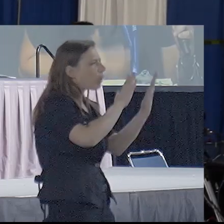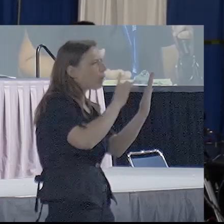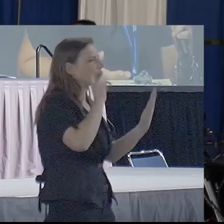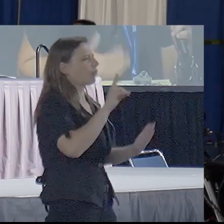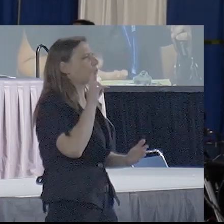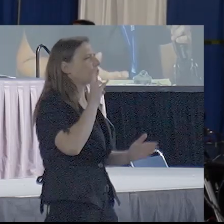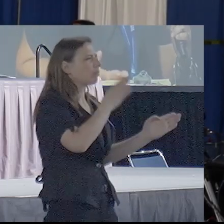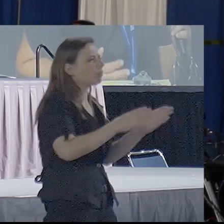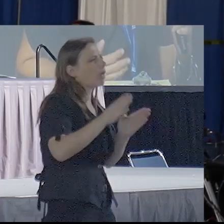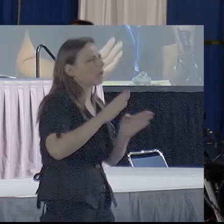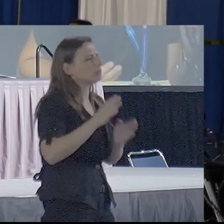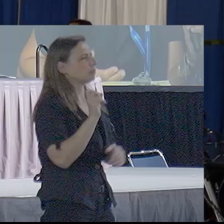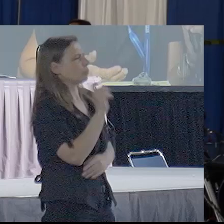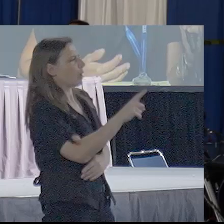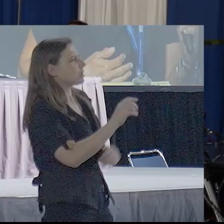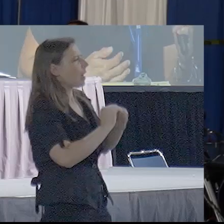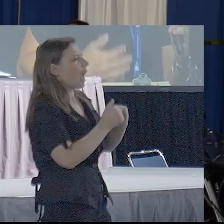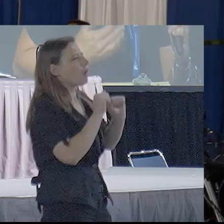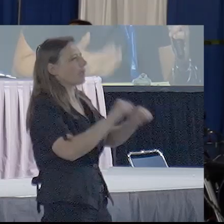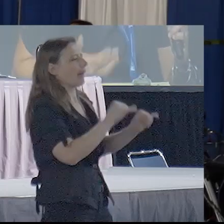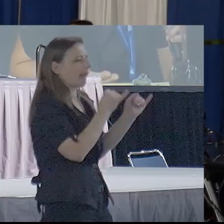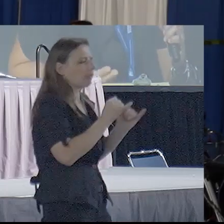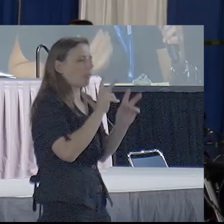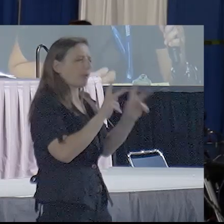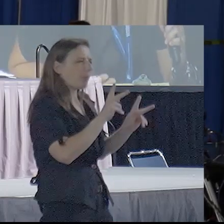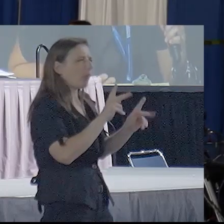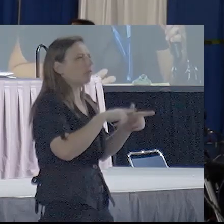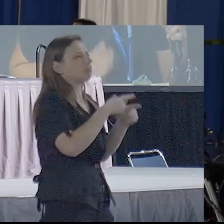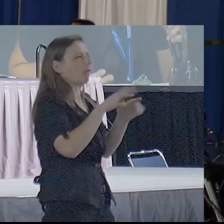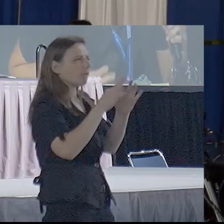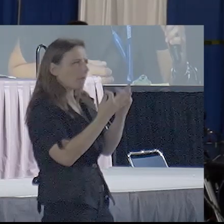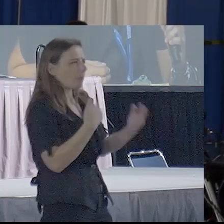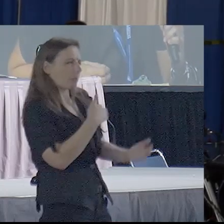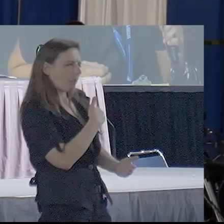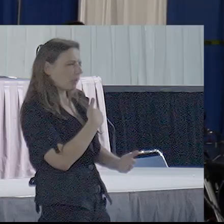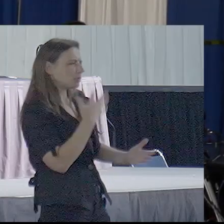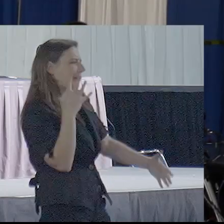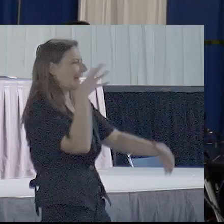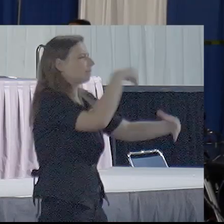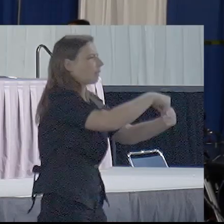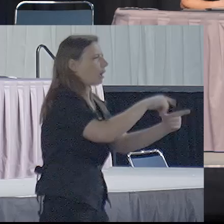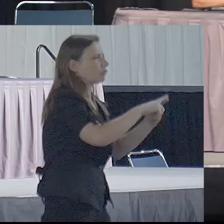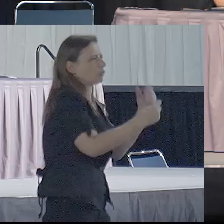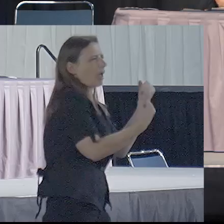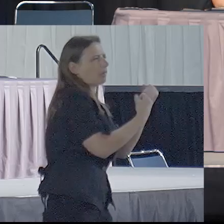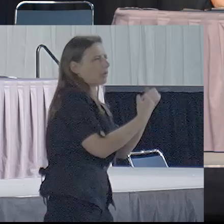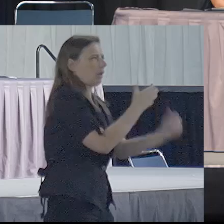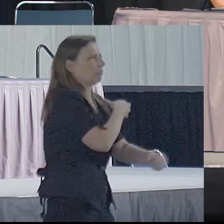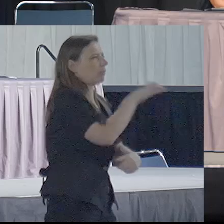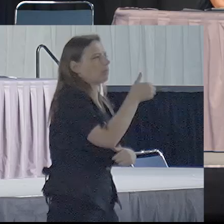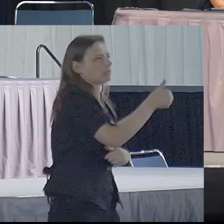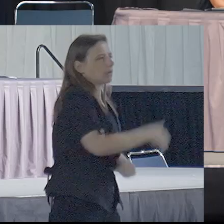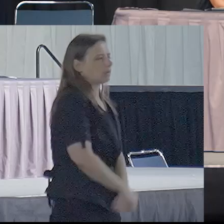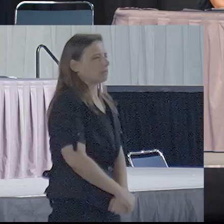how can individuals, family members, get involved to advocate and empower themselves? As we